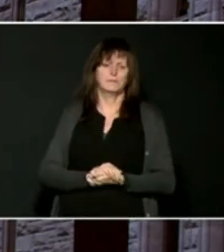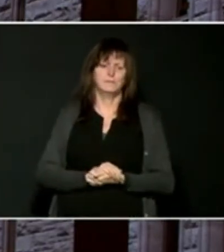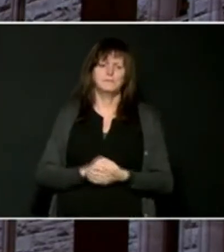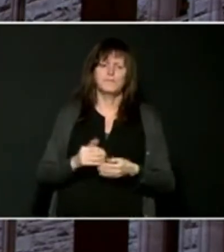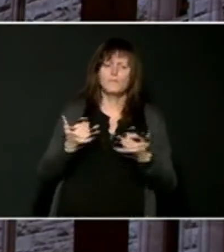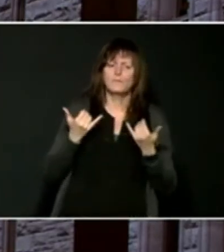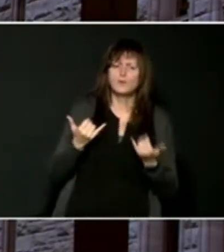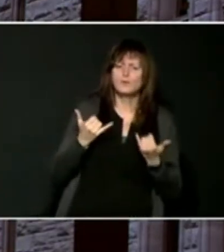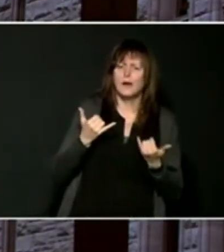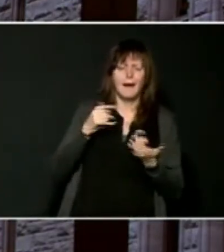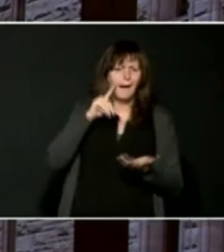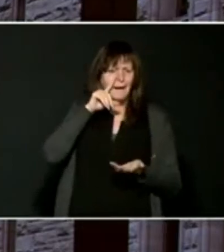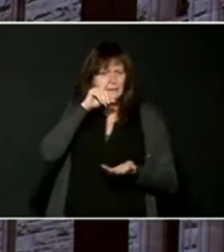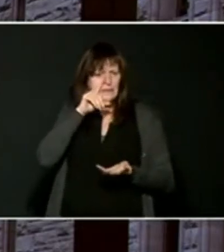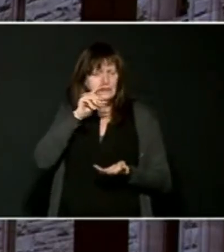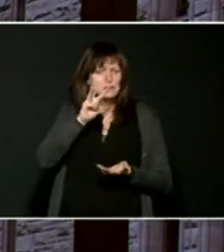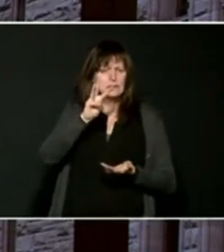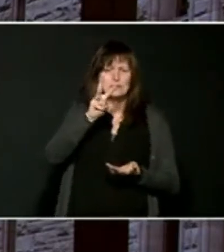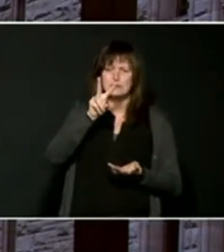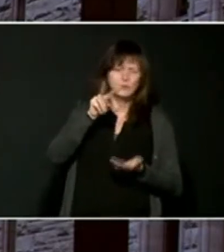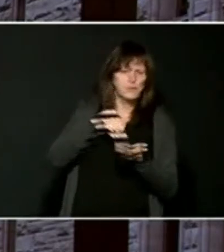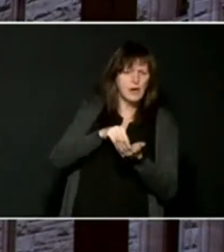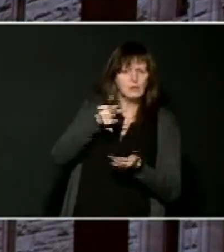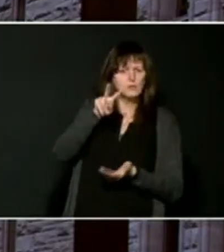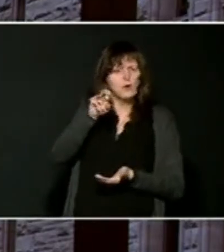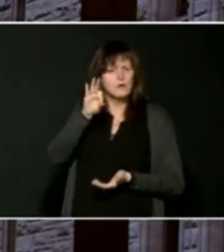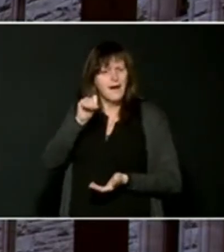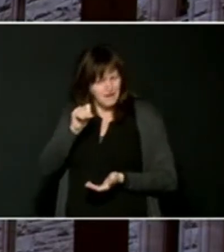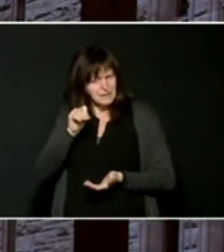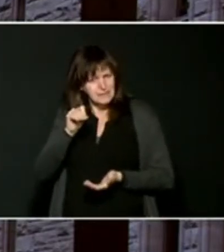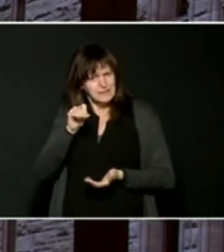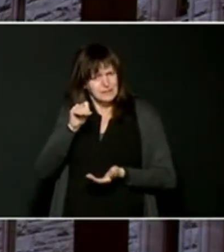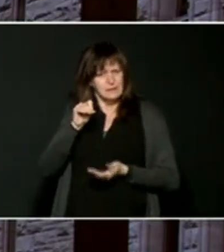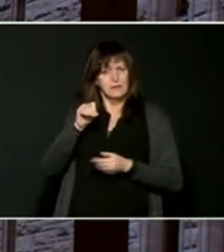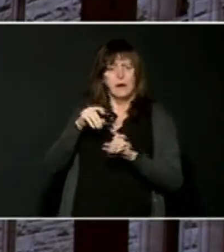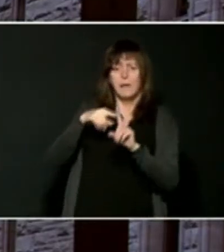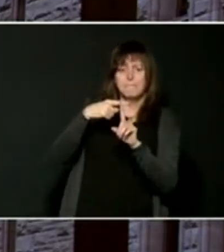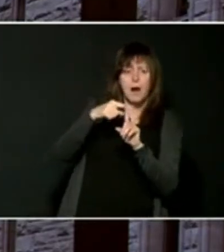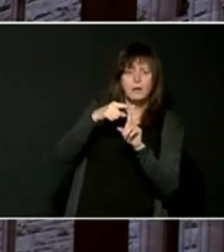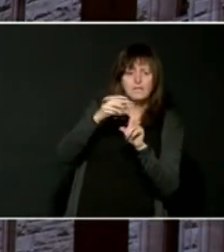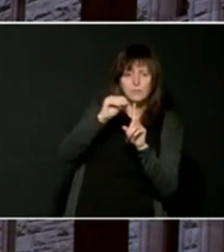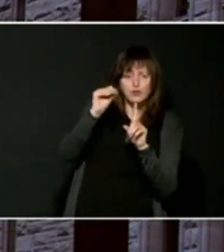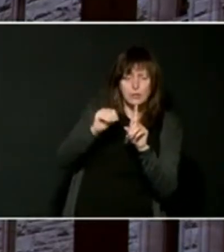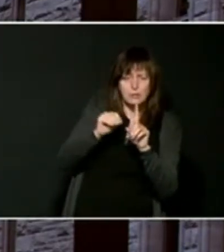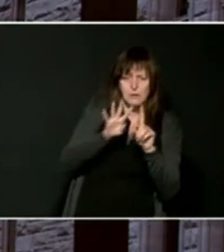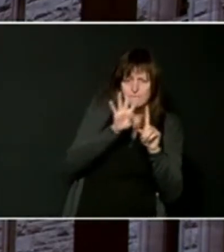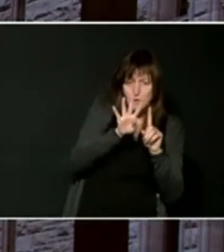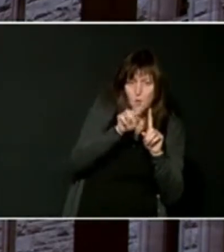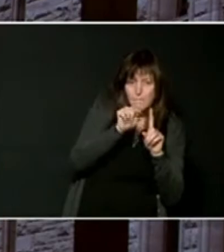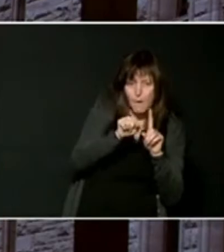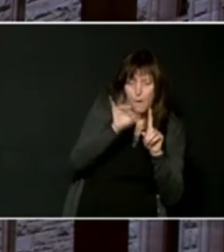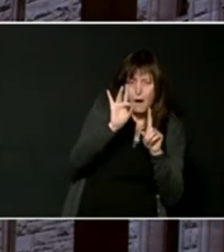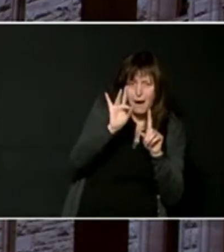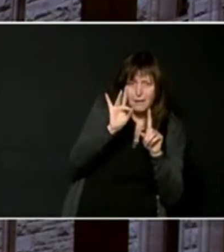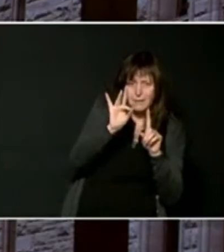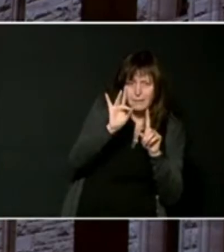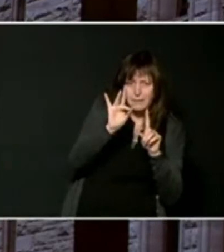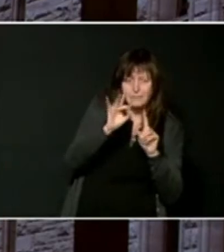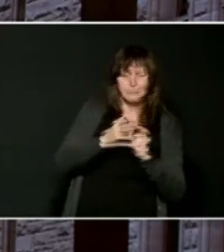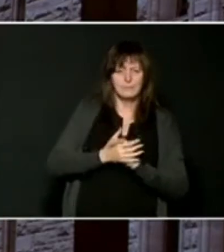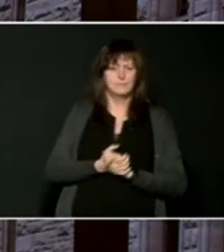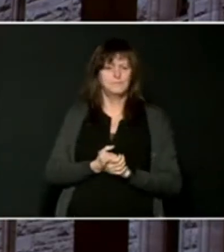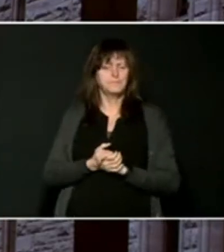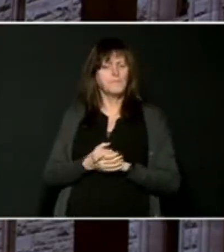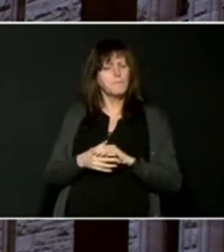62,290 tests, and the positivity today is 4.8%. In the second wave, we did peak around